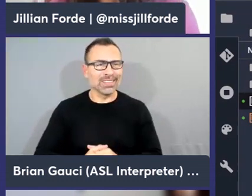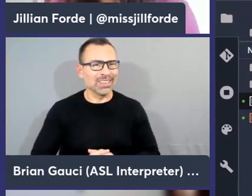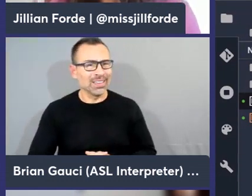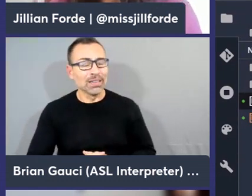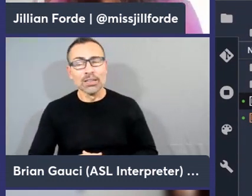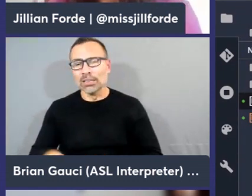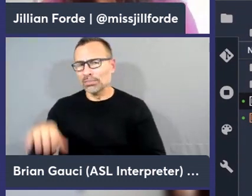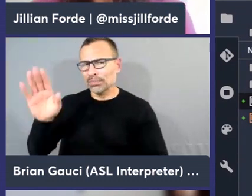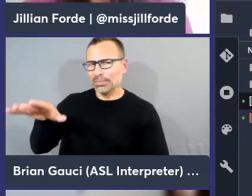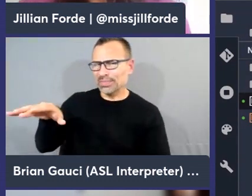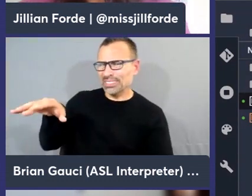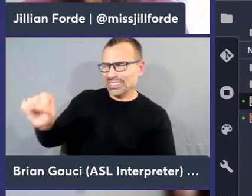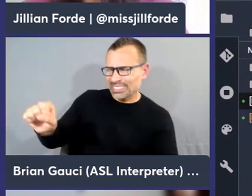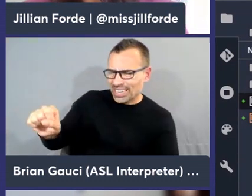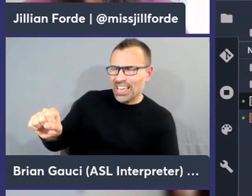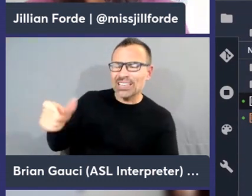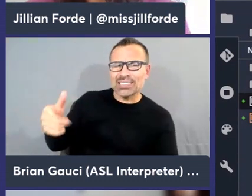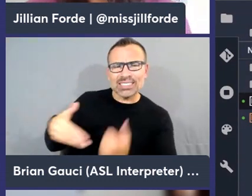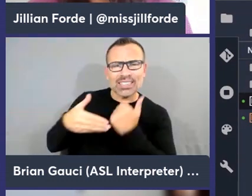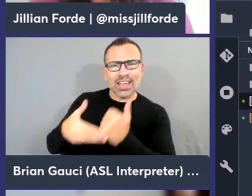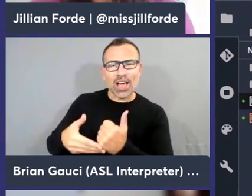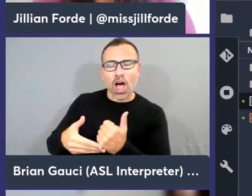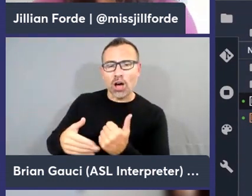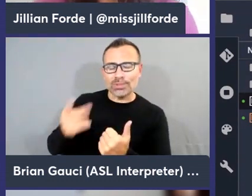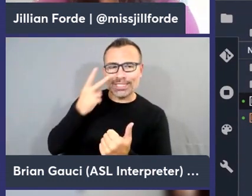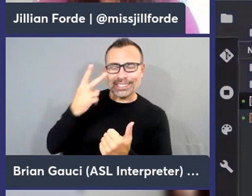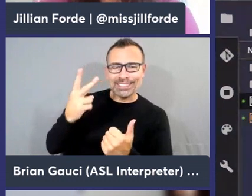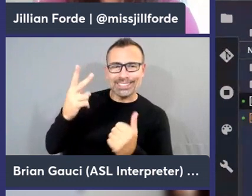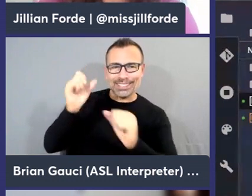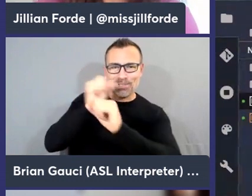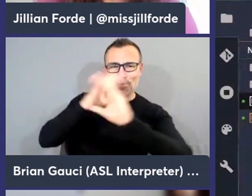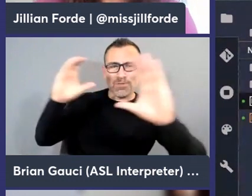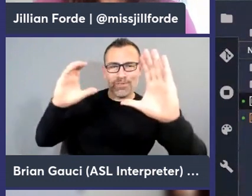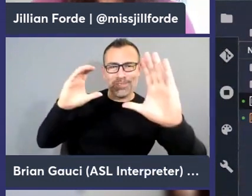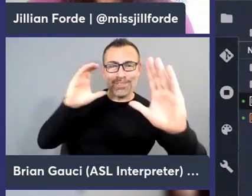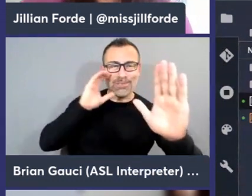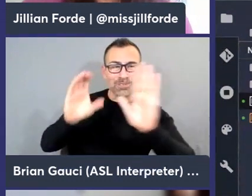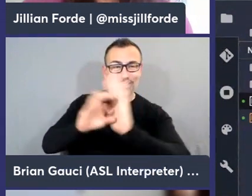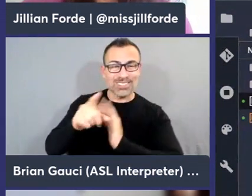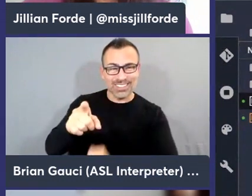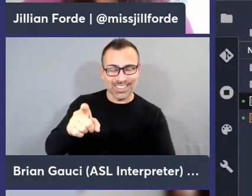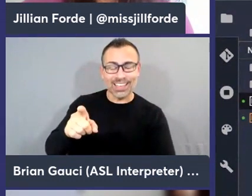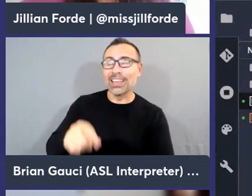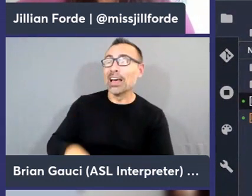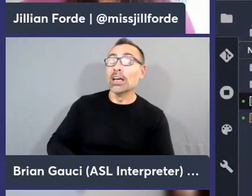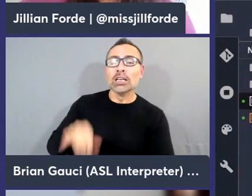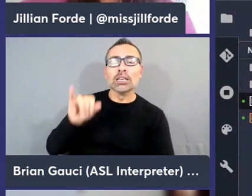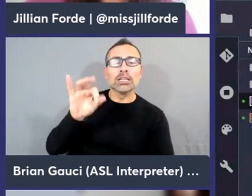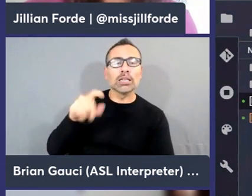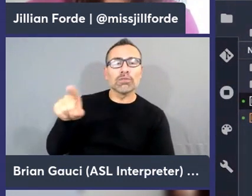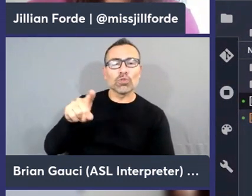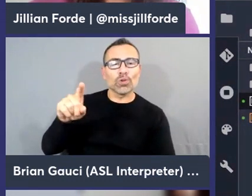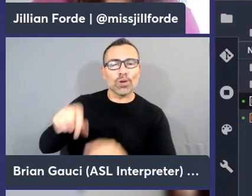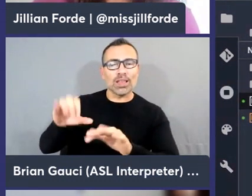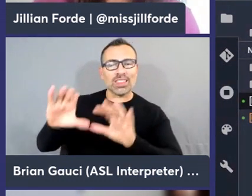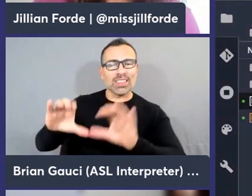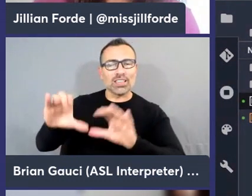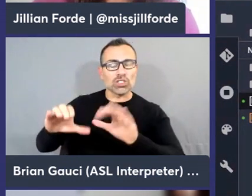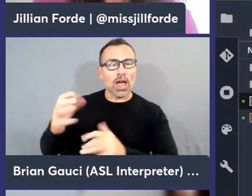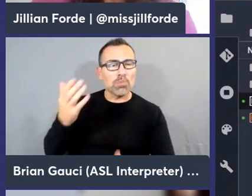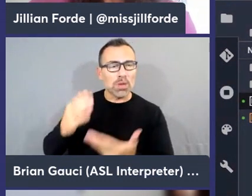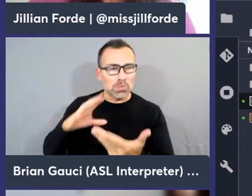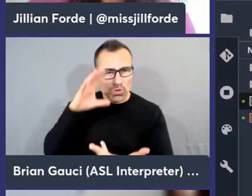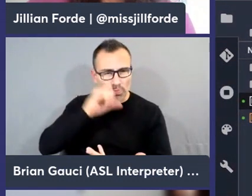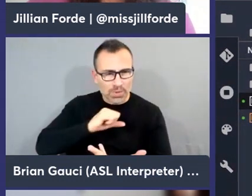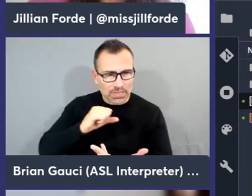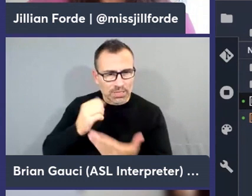out because for those of you who missed in the chat, we actually have some links to hyperparameter